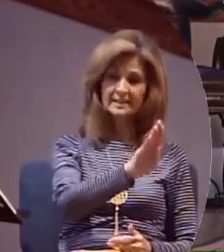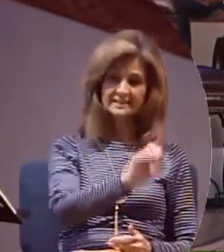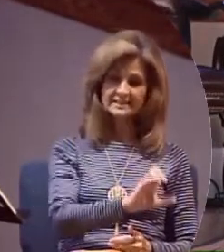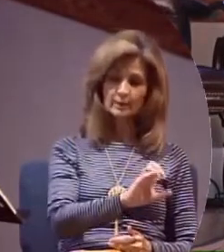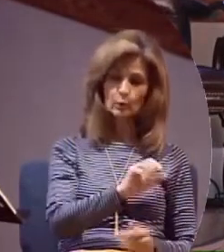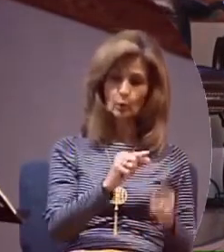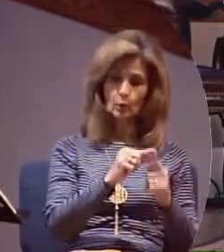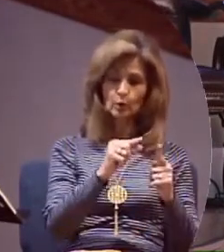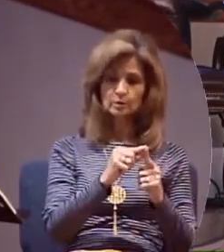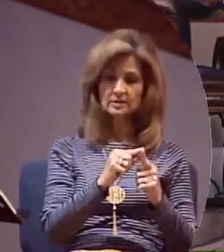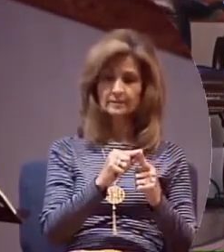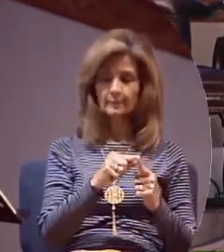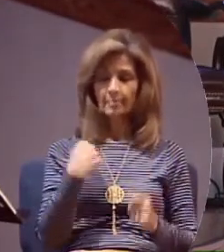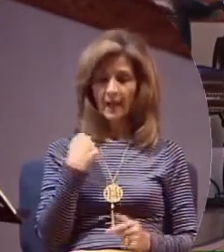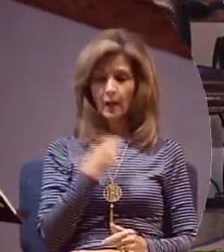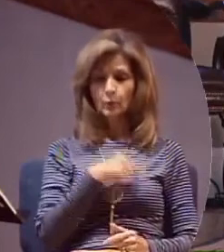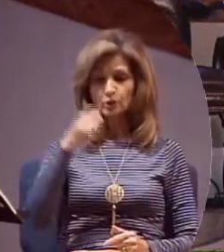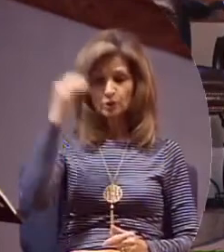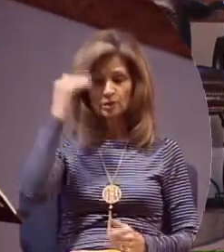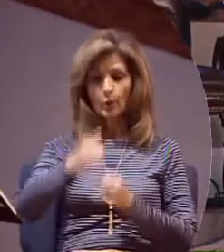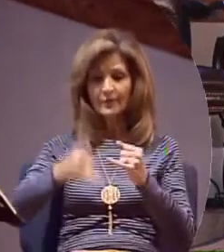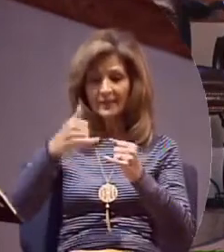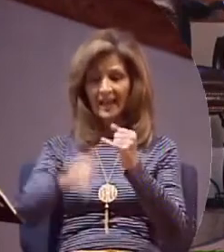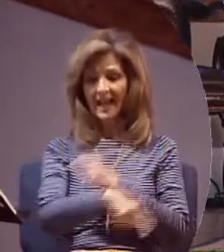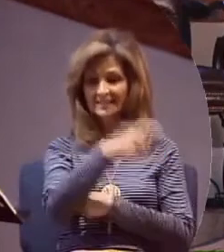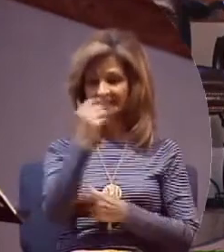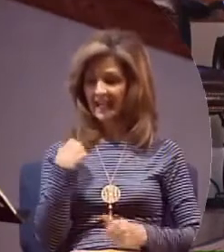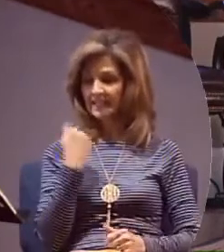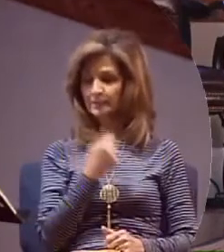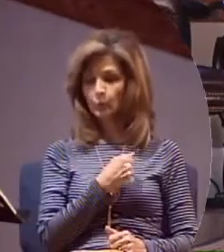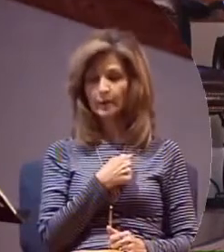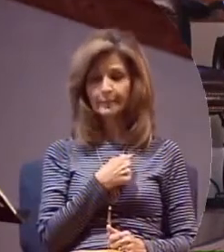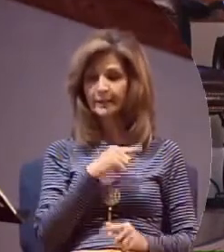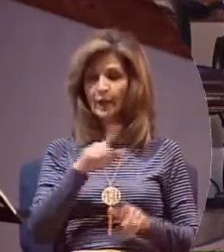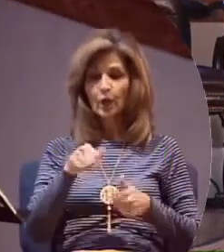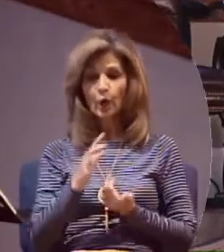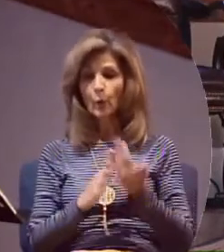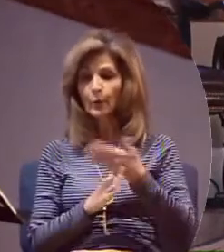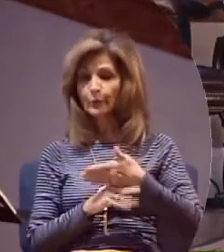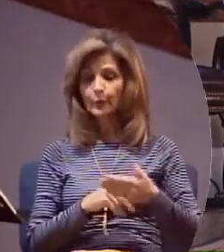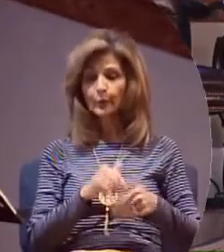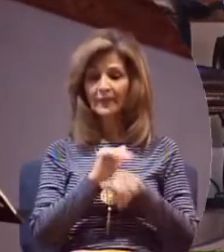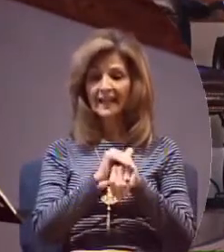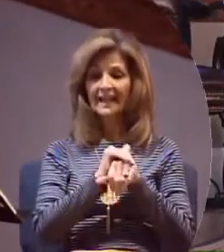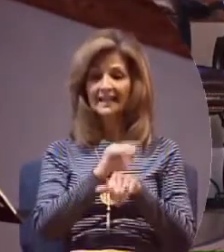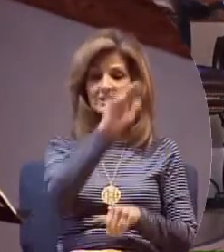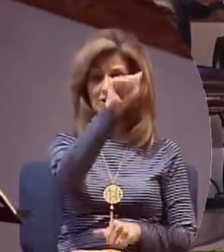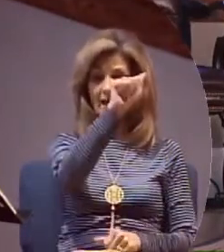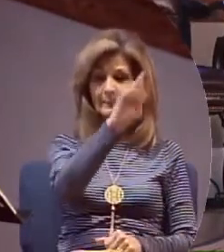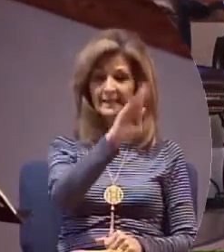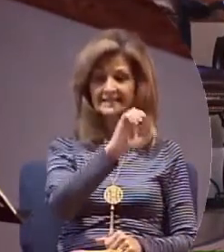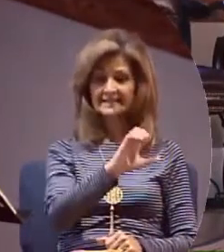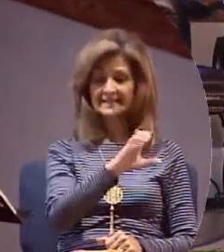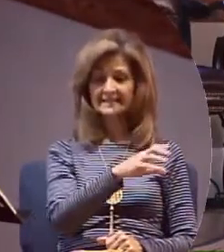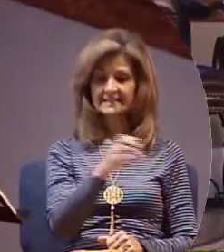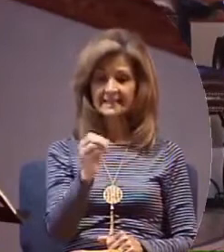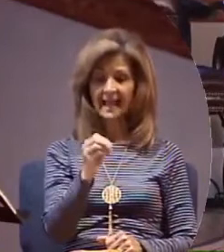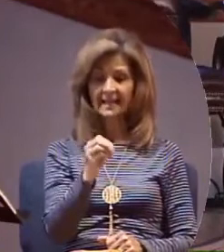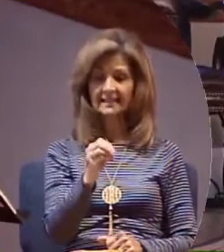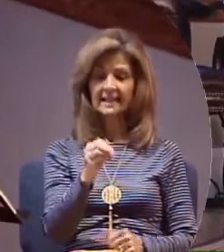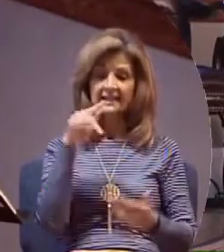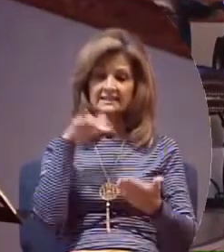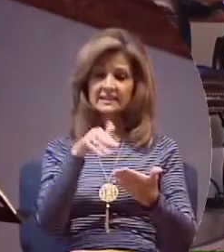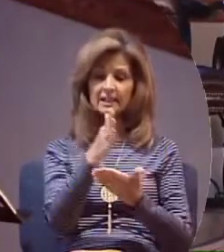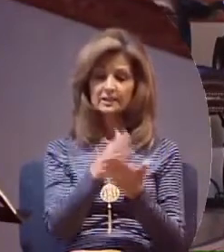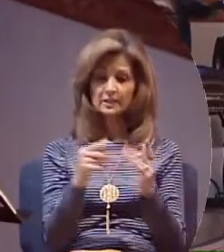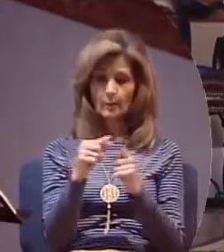with, especially in these last days. So we've been just going through the alphabet, the English alphabet, just taking a letter at a time, looking at